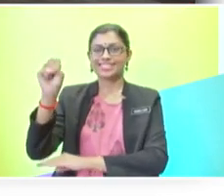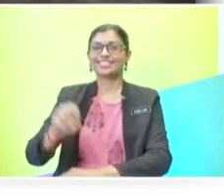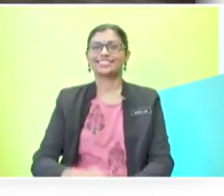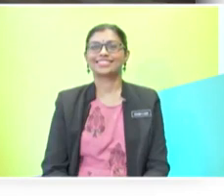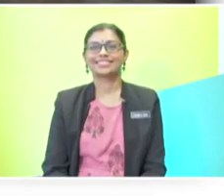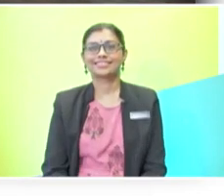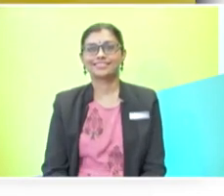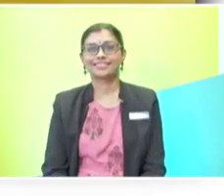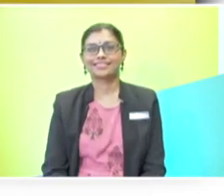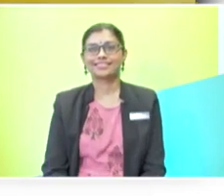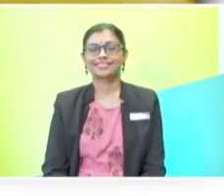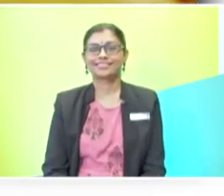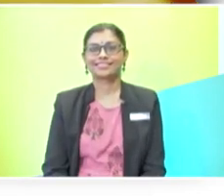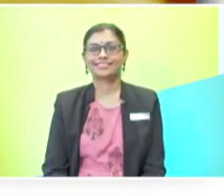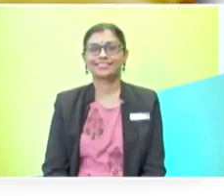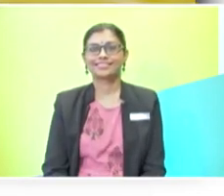Peppers.